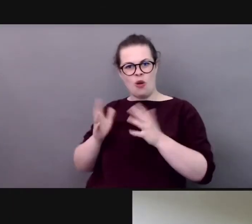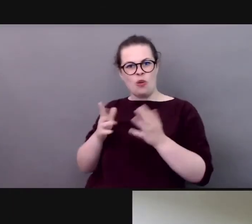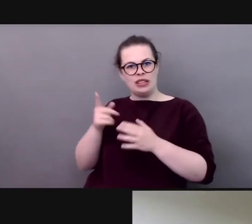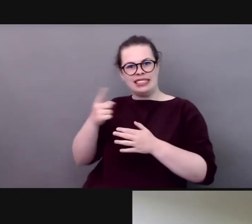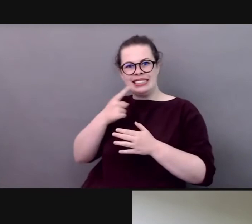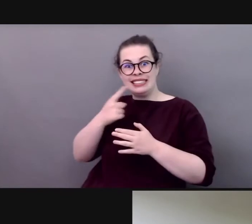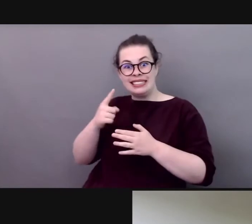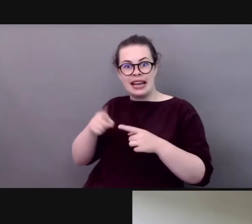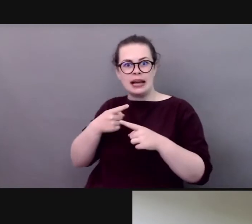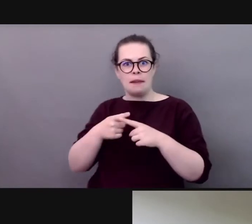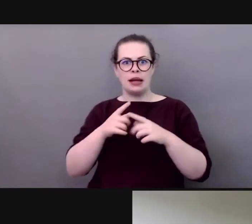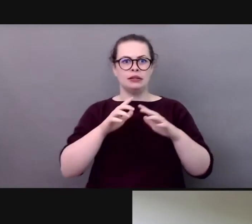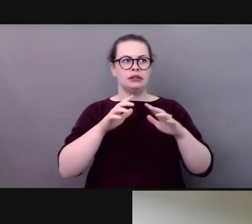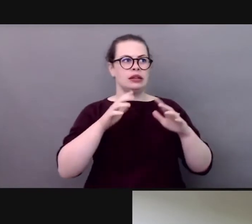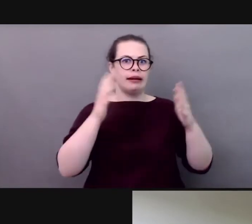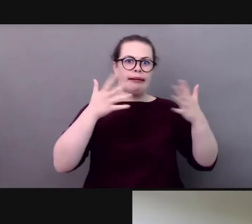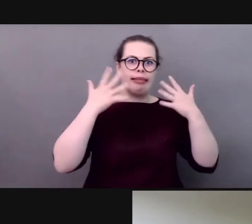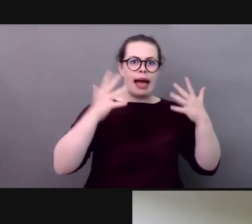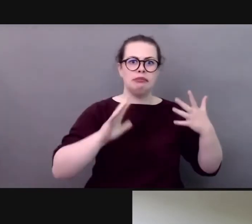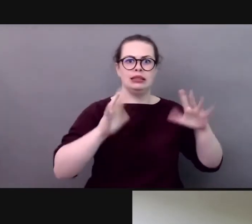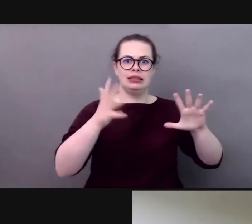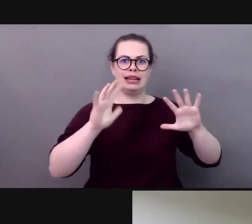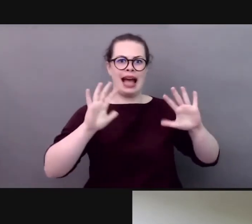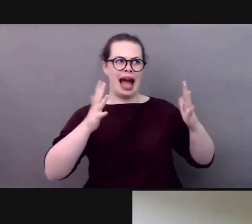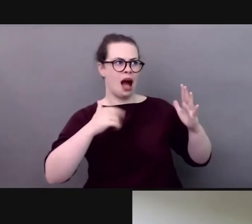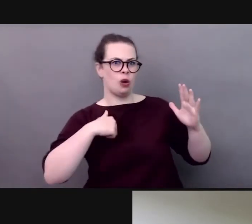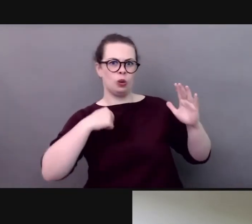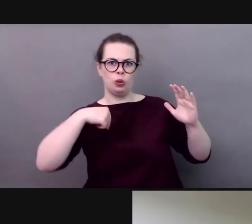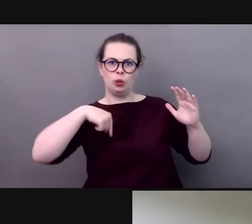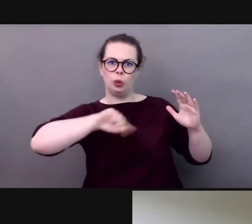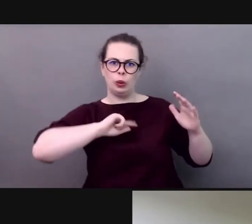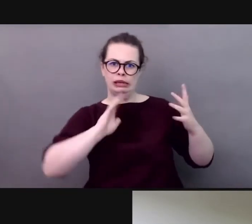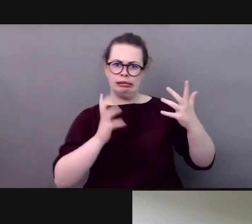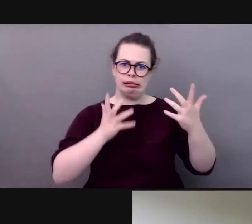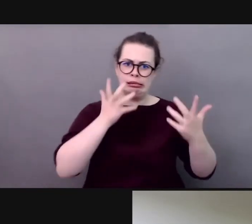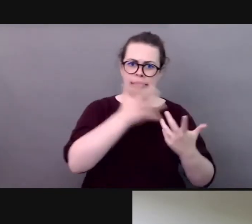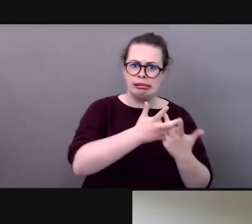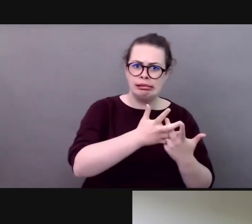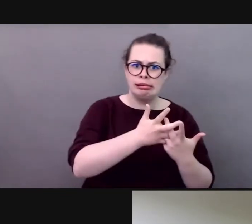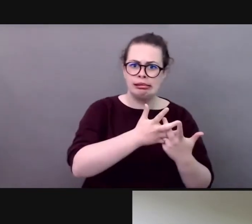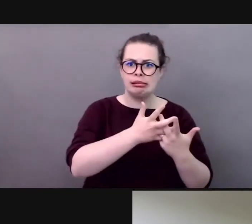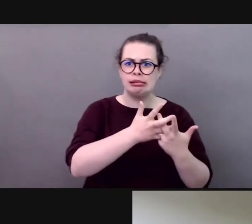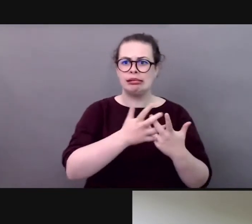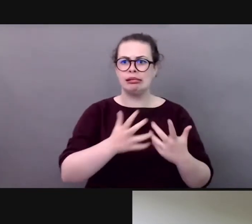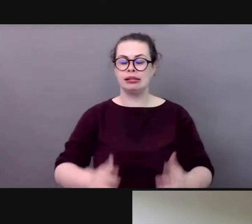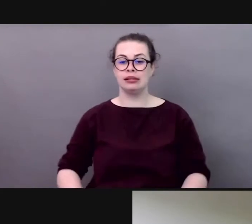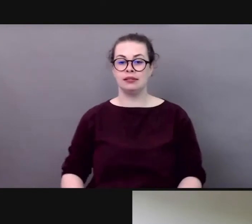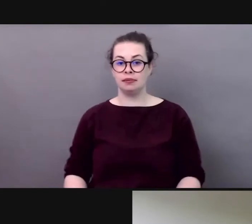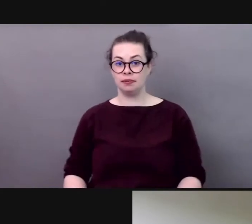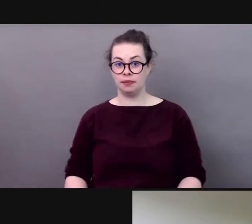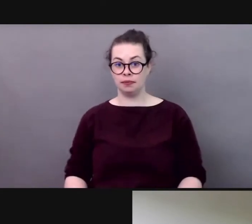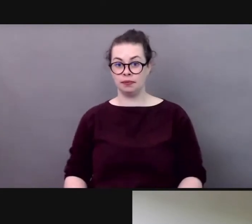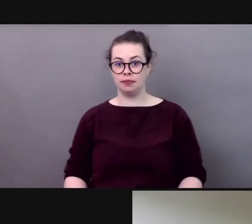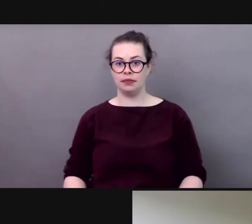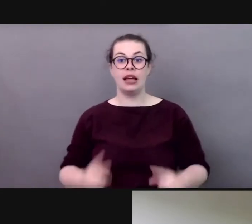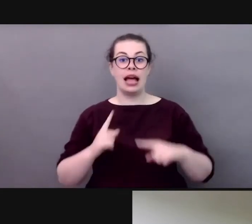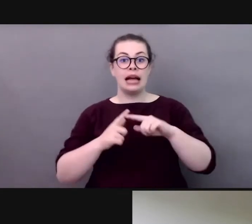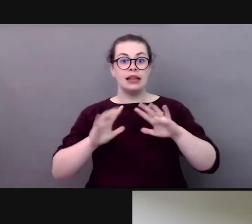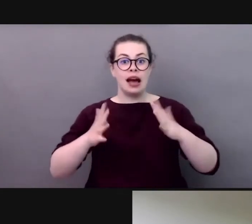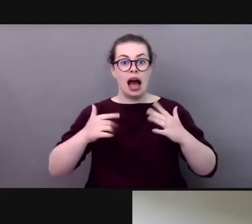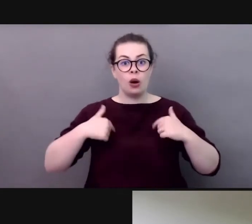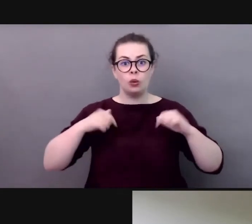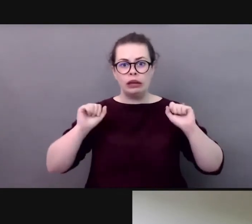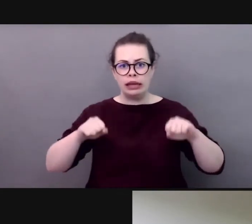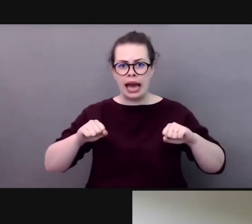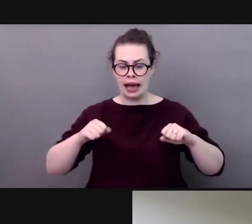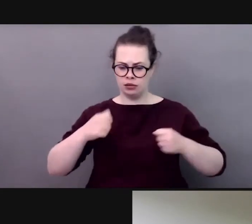adapting to climate change, or how we should take more account of climate and